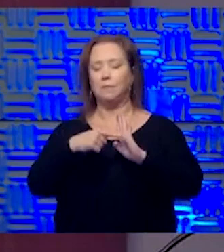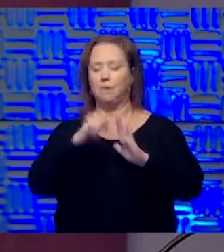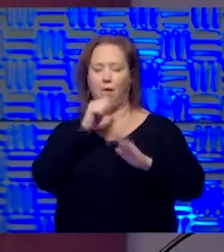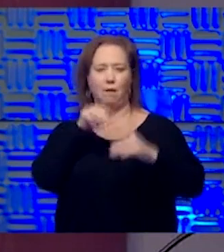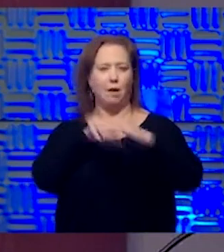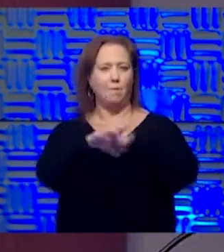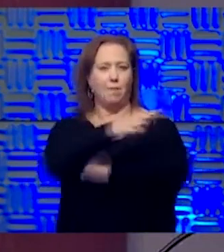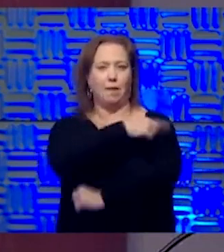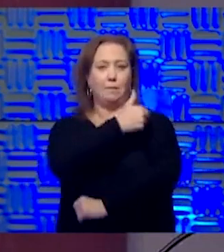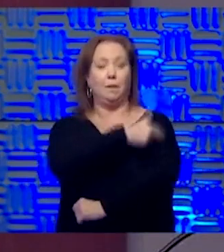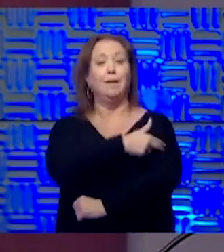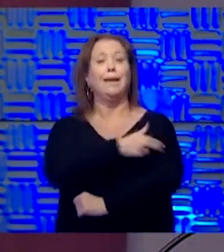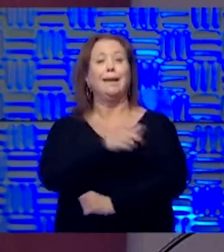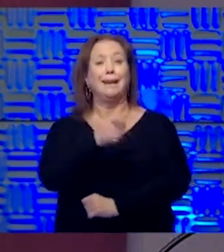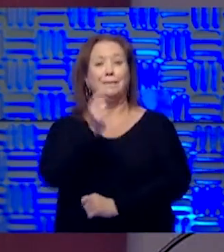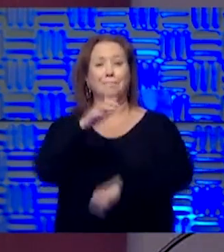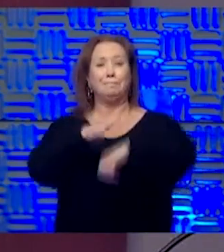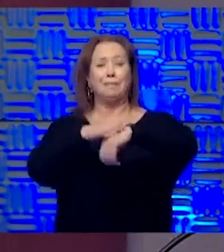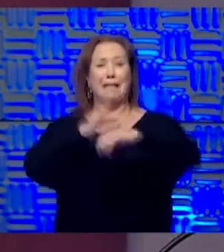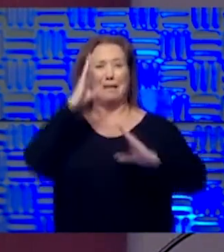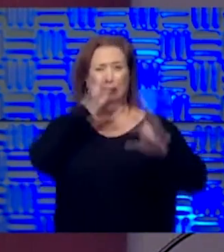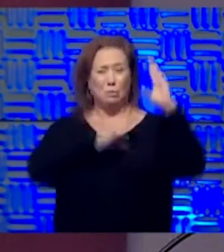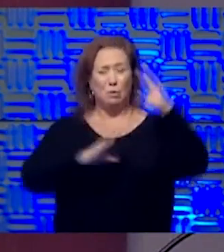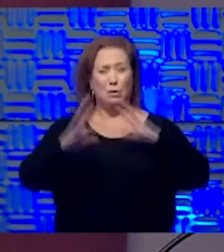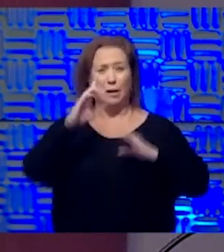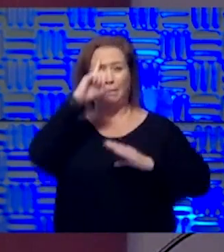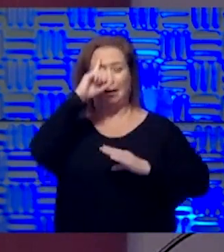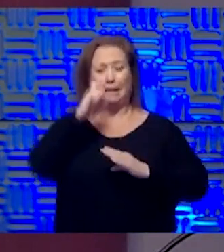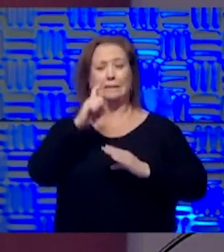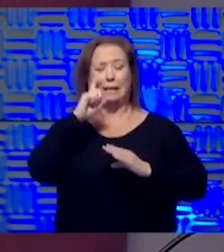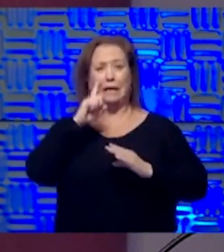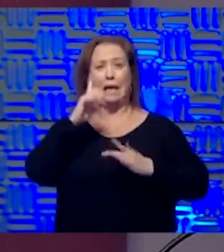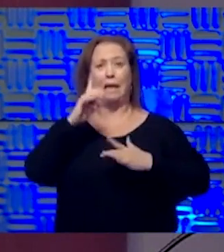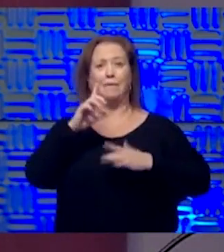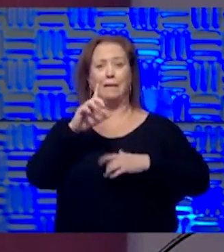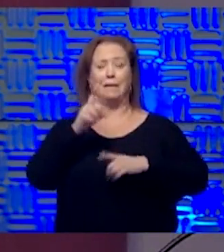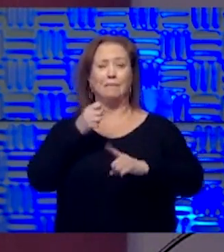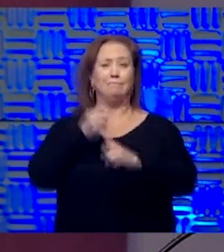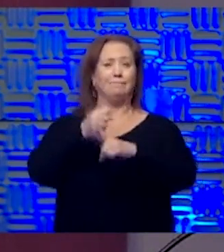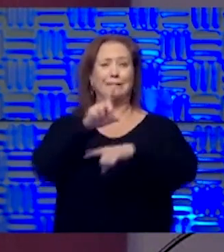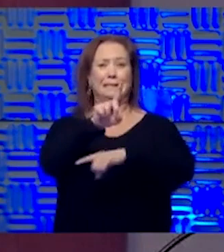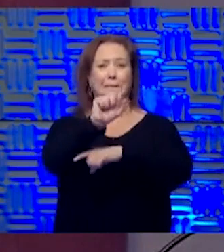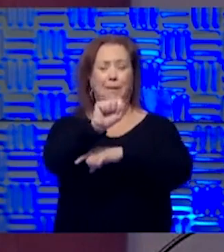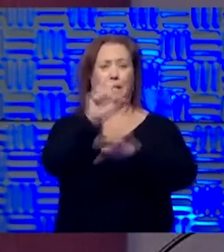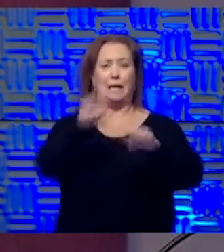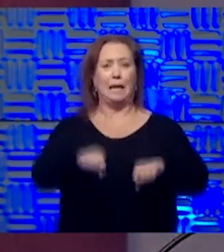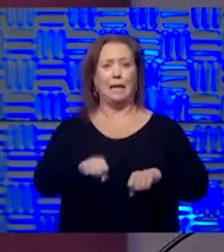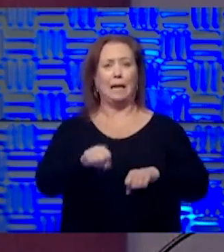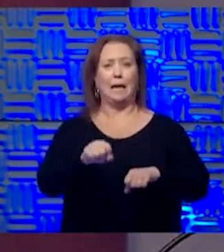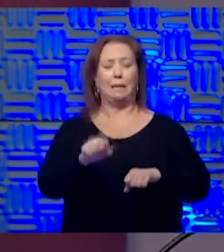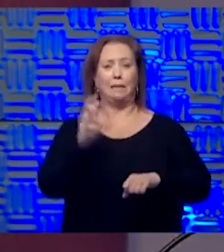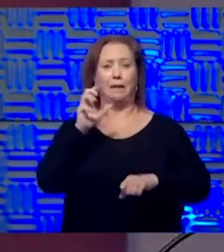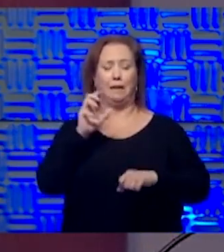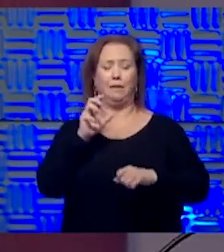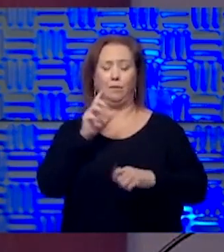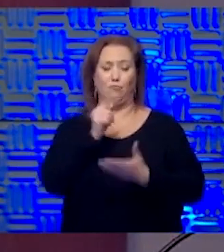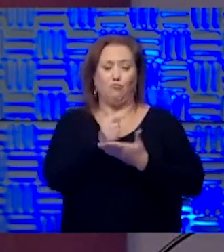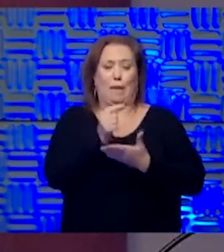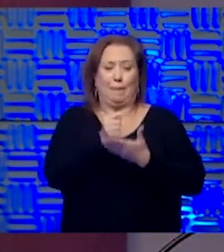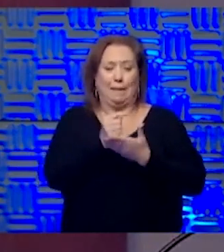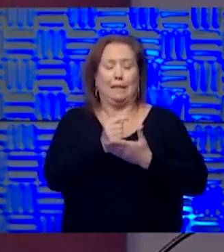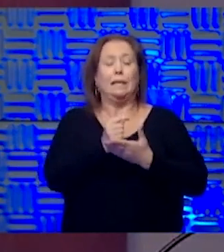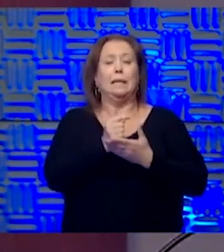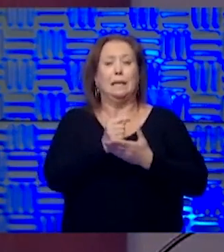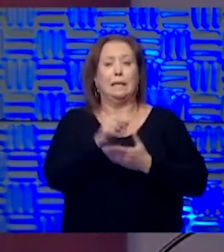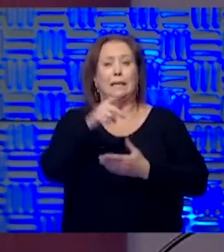is worrisome because even if somebody has mild to moderate stroke, they still can have significant disability, and then they miss treatment options, acute treatment options